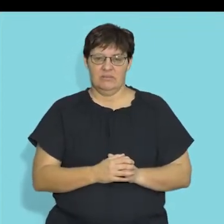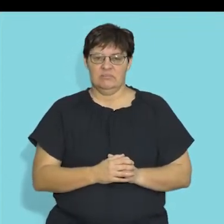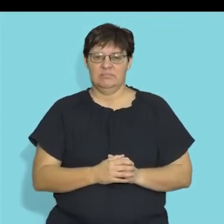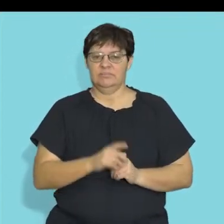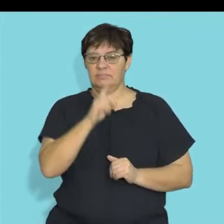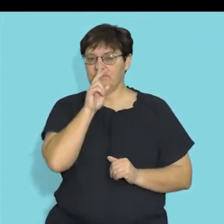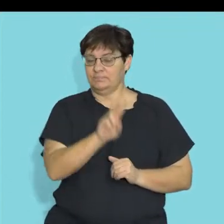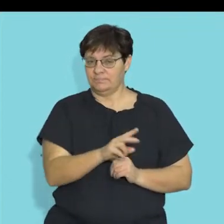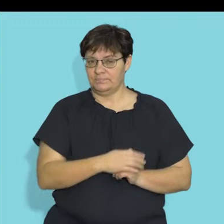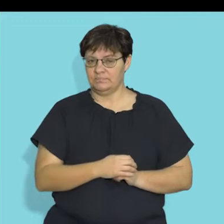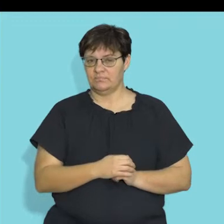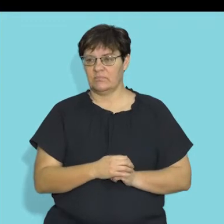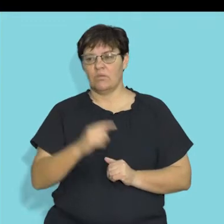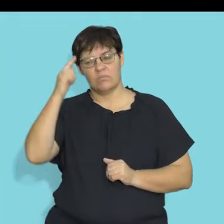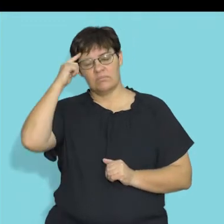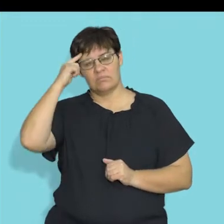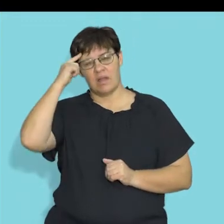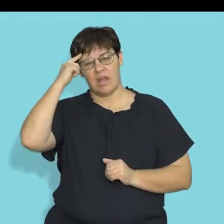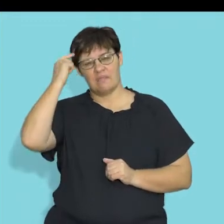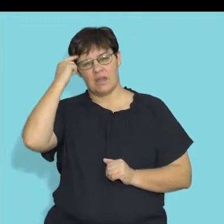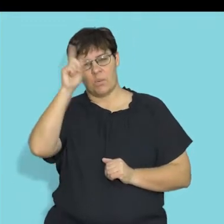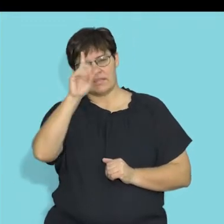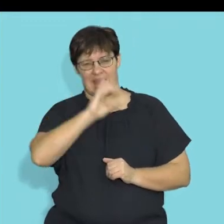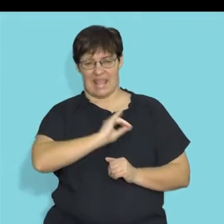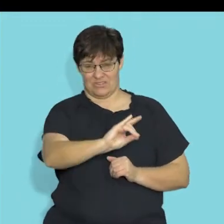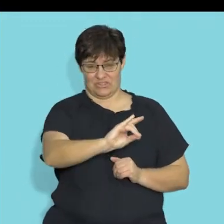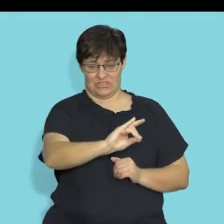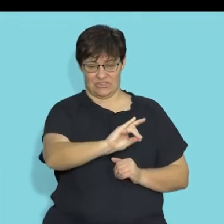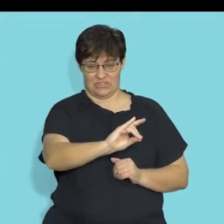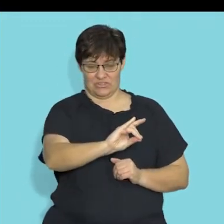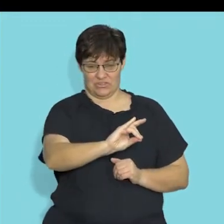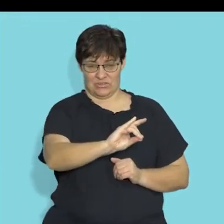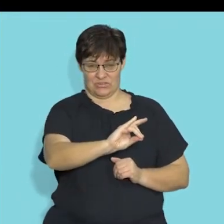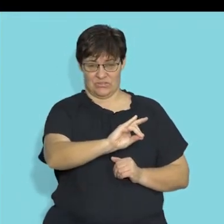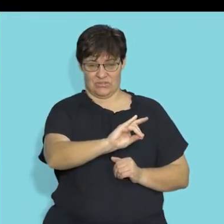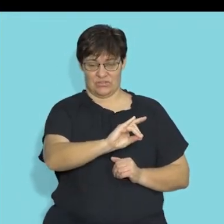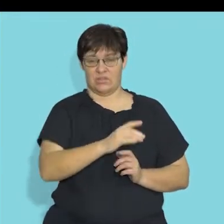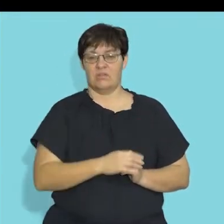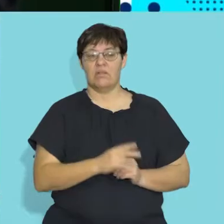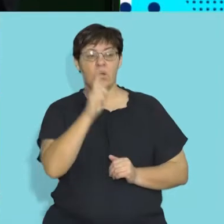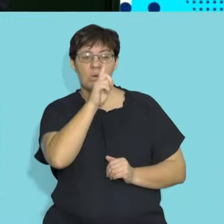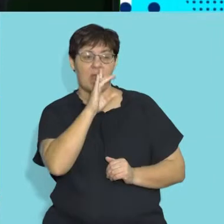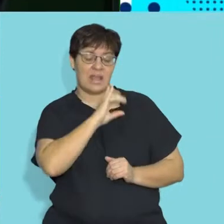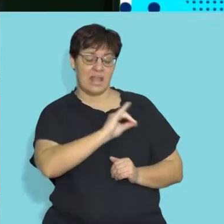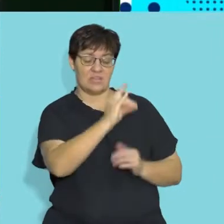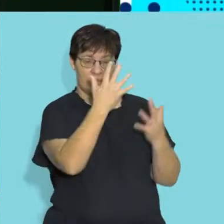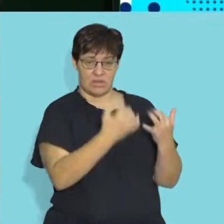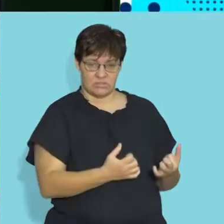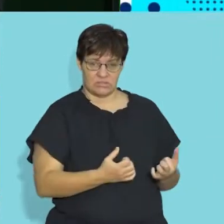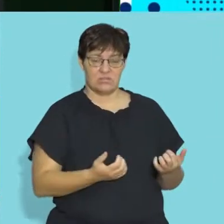budgets, remember you're thinking cash. So you're looking at a cash budget